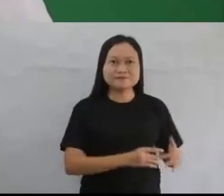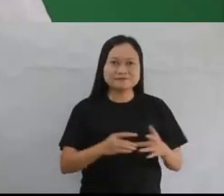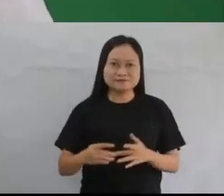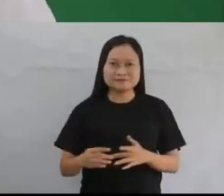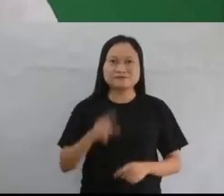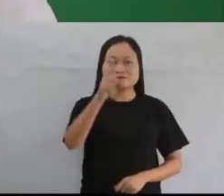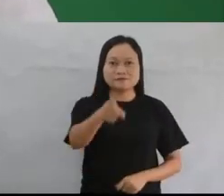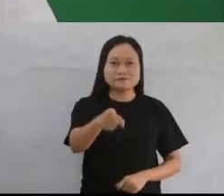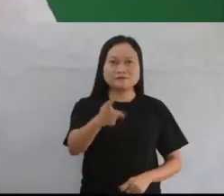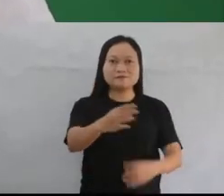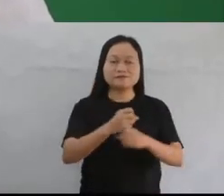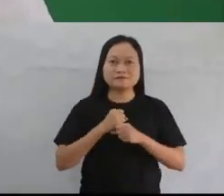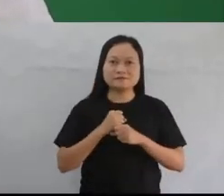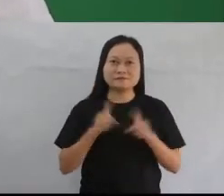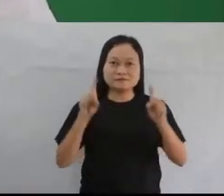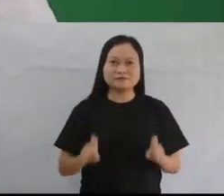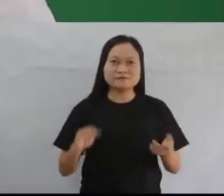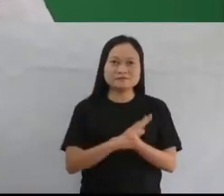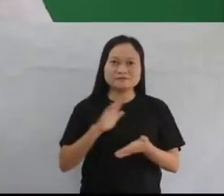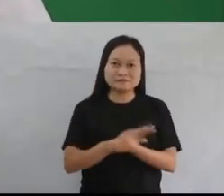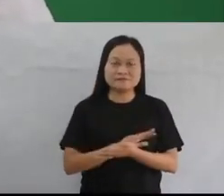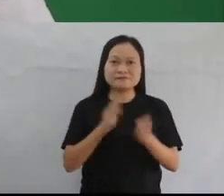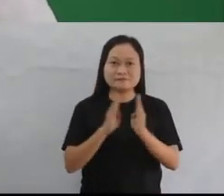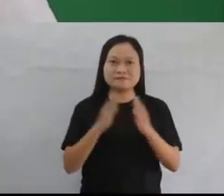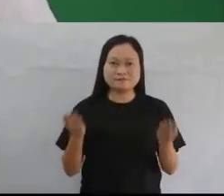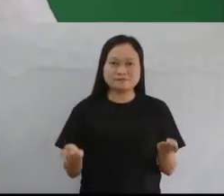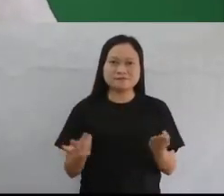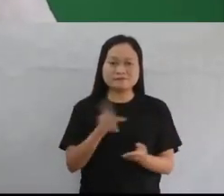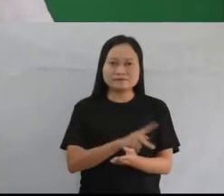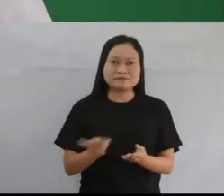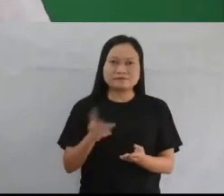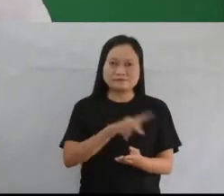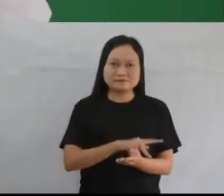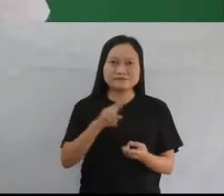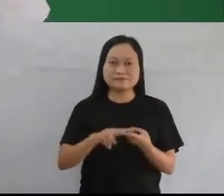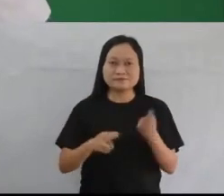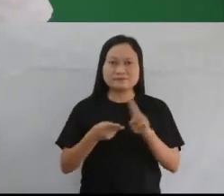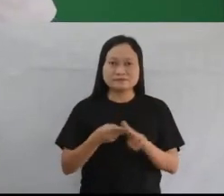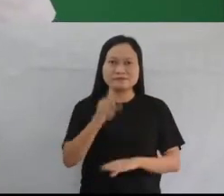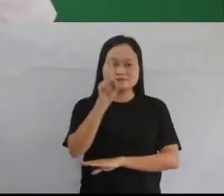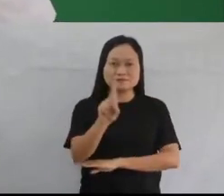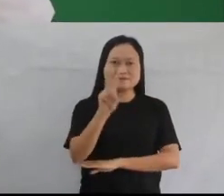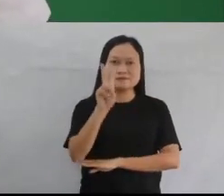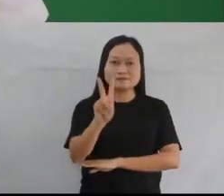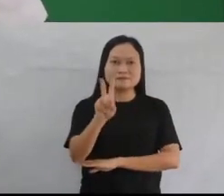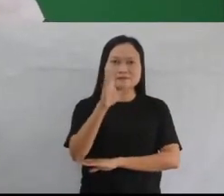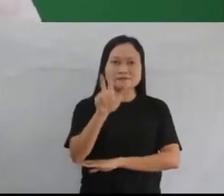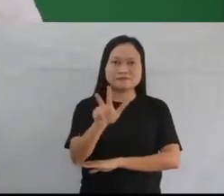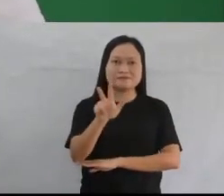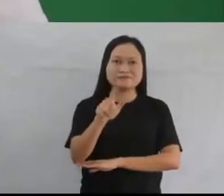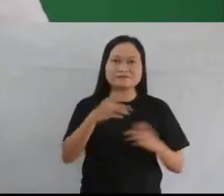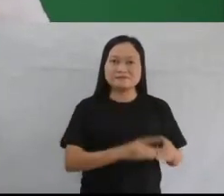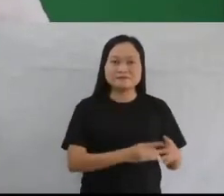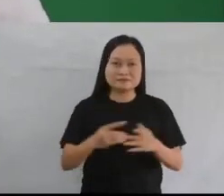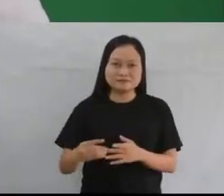guide. You may also get your worksheets and open to pages 1, 2, and 3